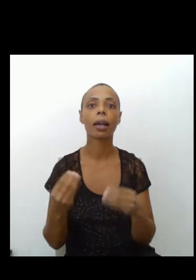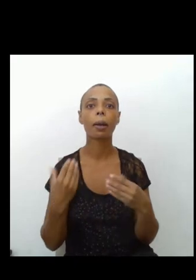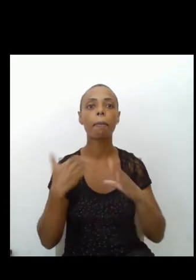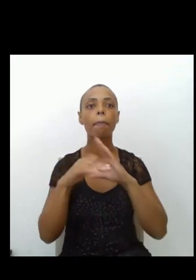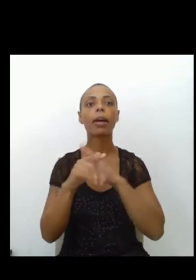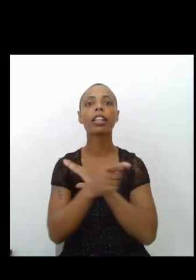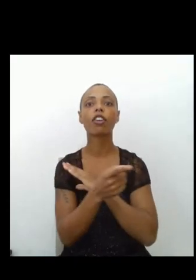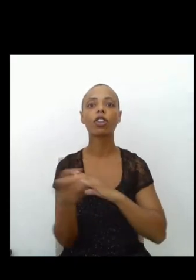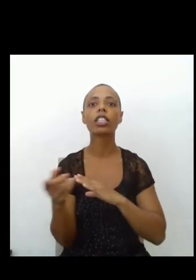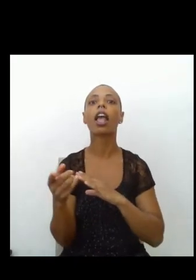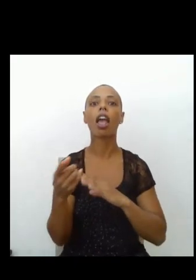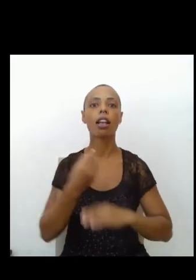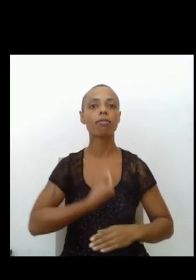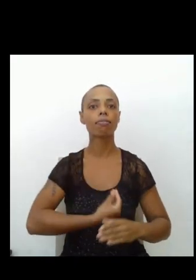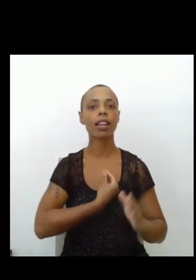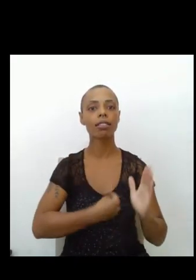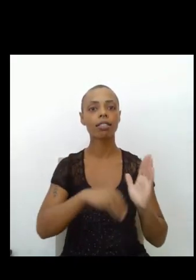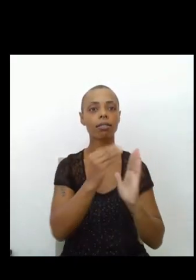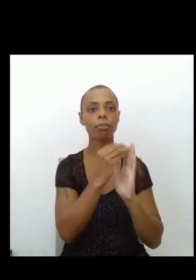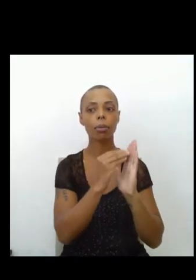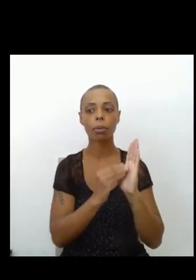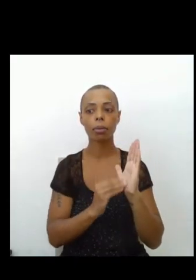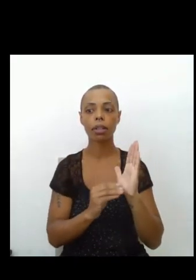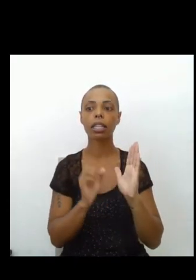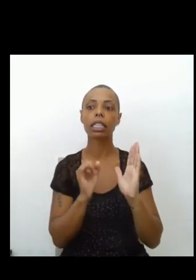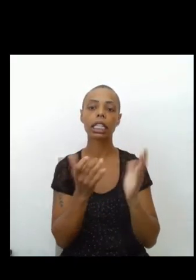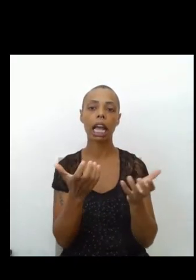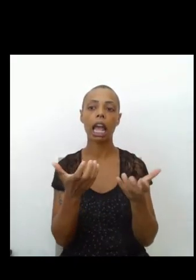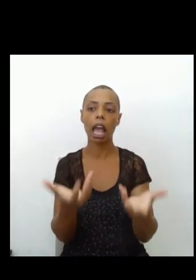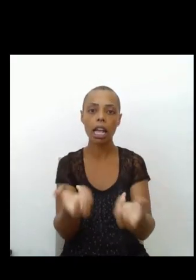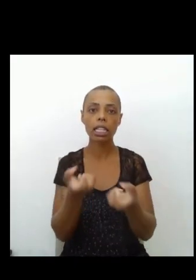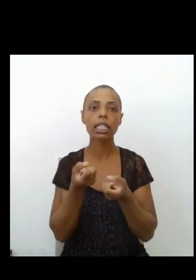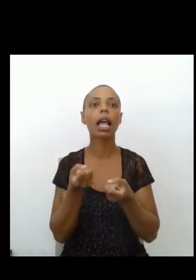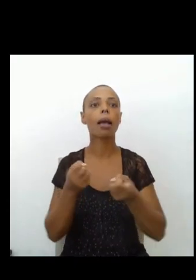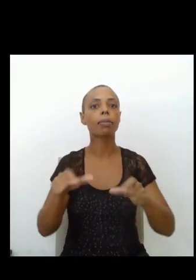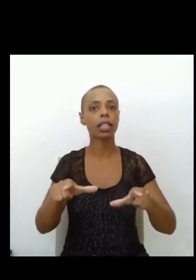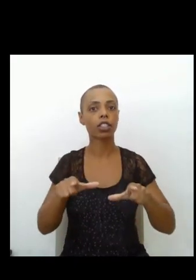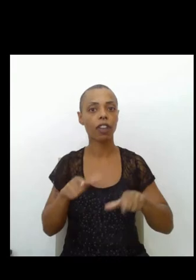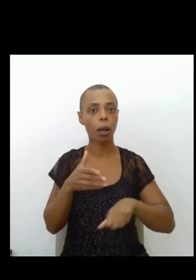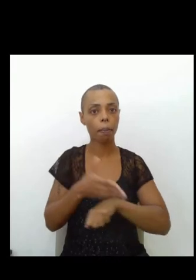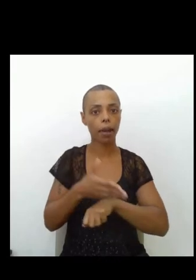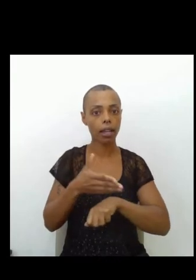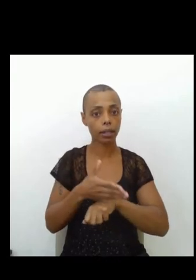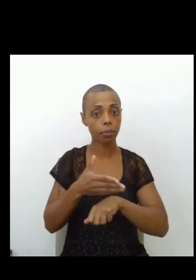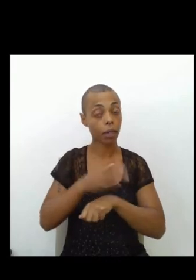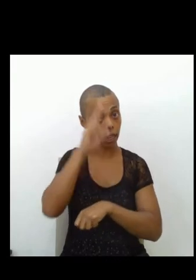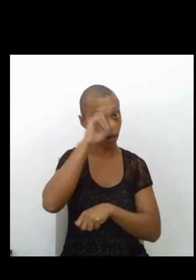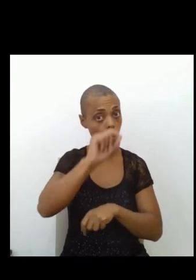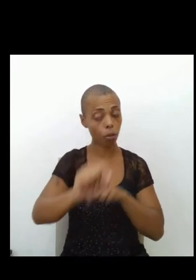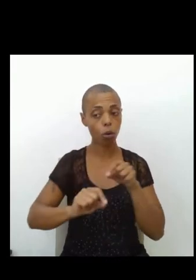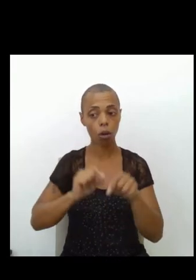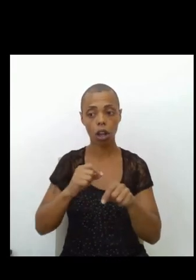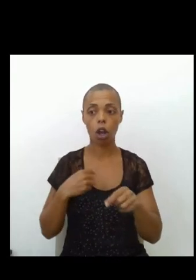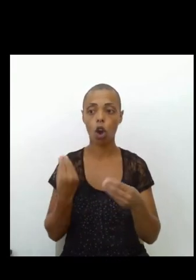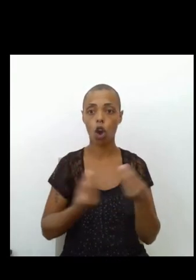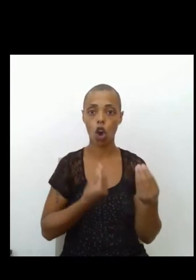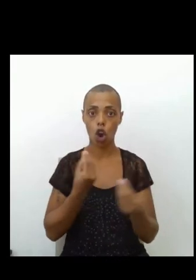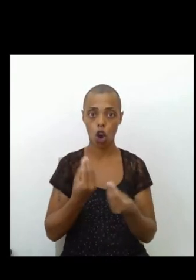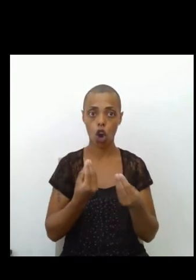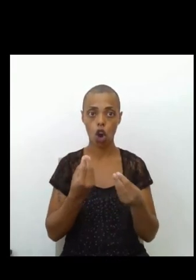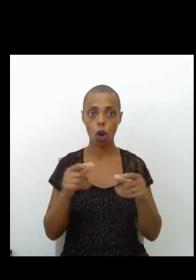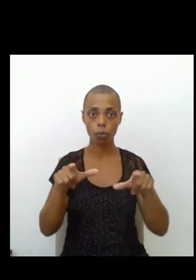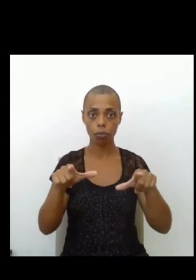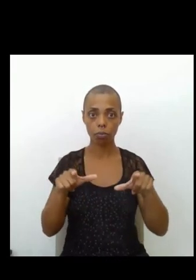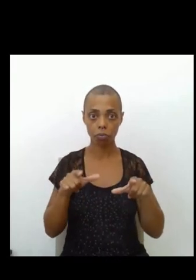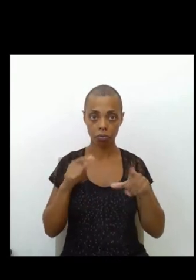and later we are also going to make the attendance list available to you in case you want to receive a certificate in order